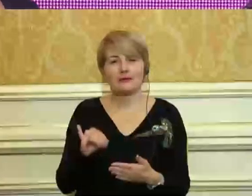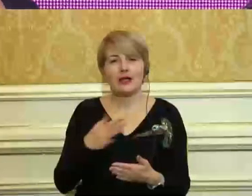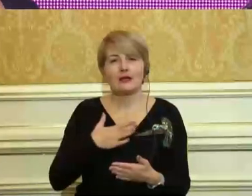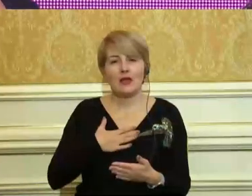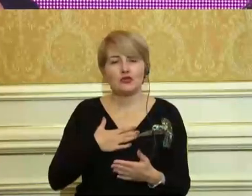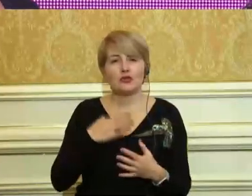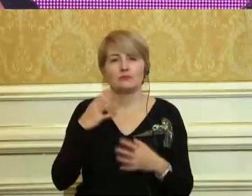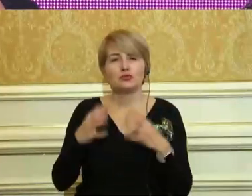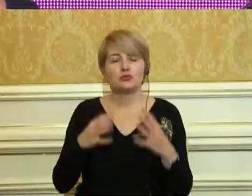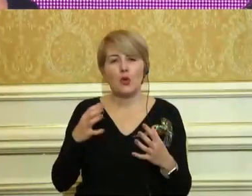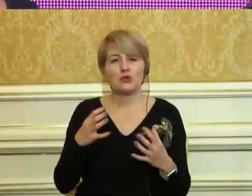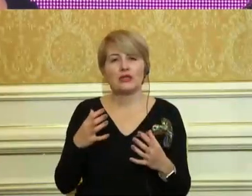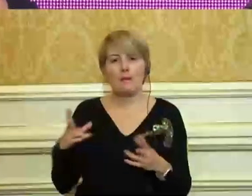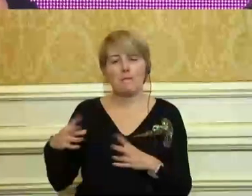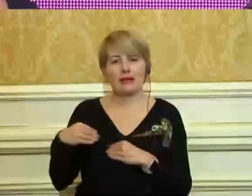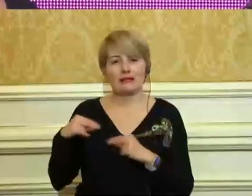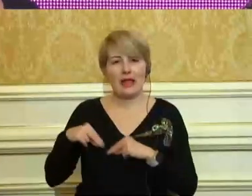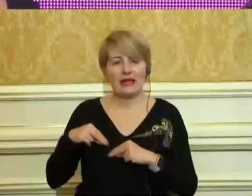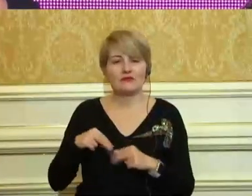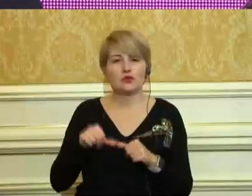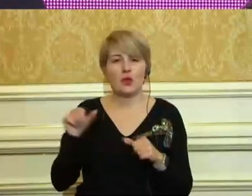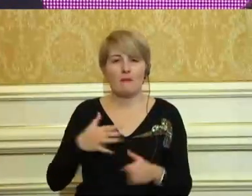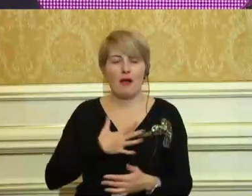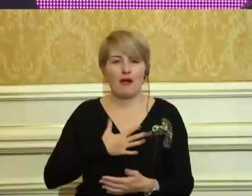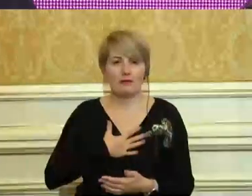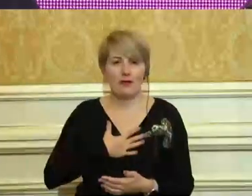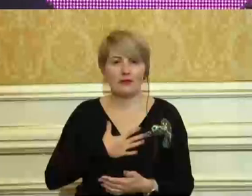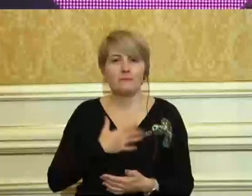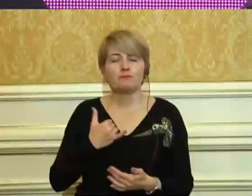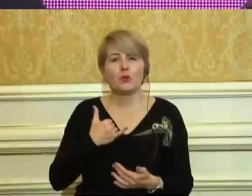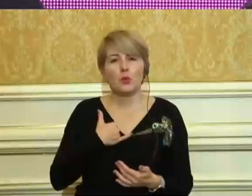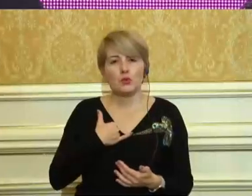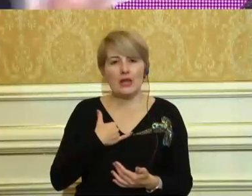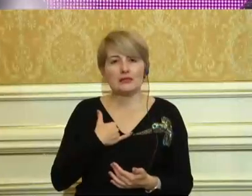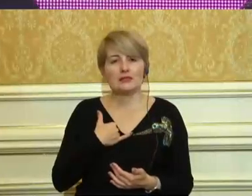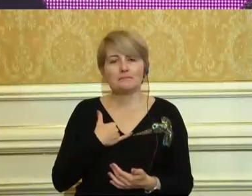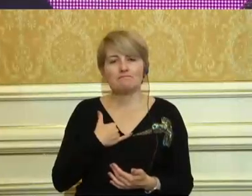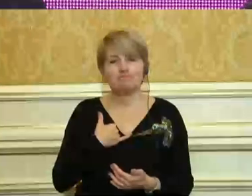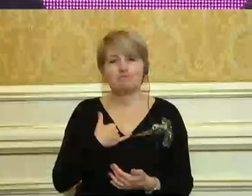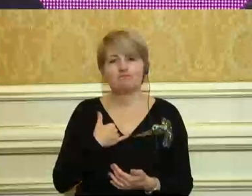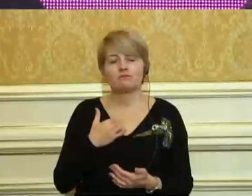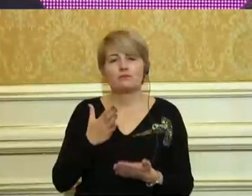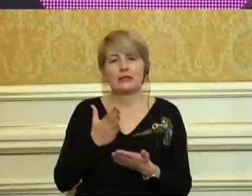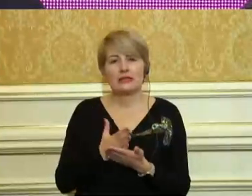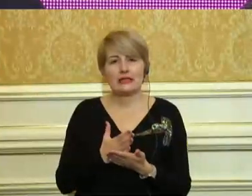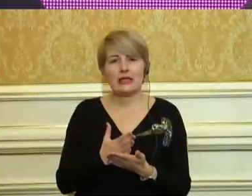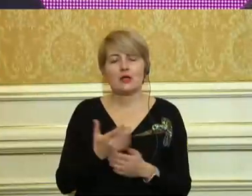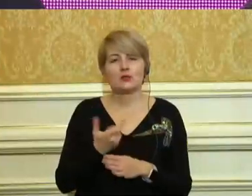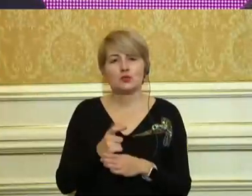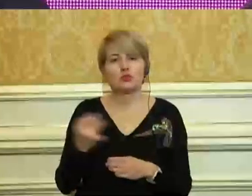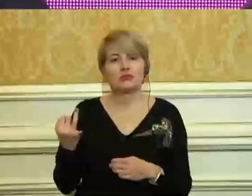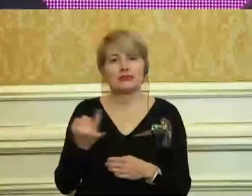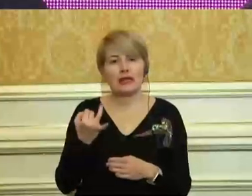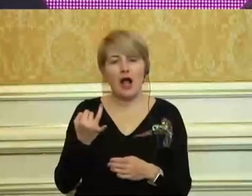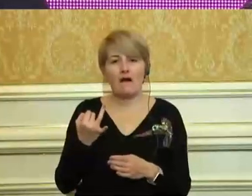abilities. And let's get the specific examples from the international partners, and especially from Canada. So, well, we